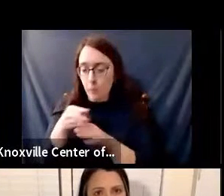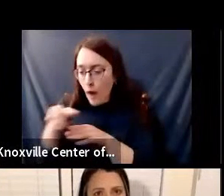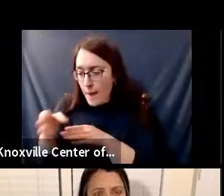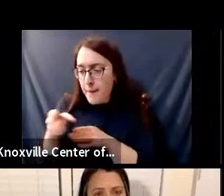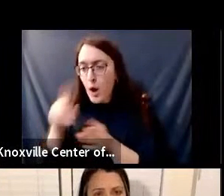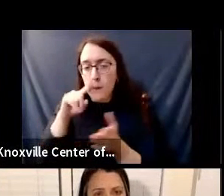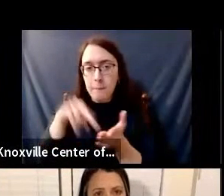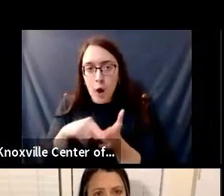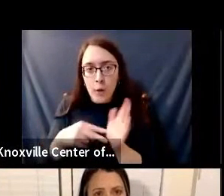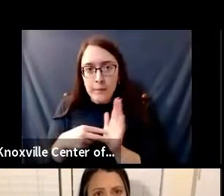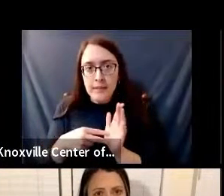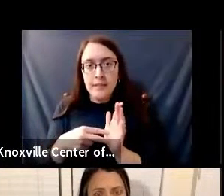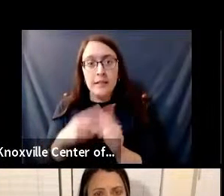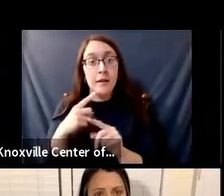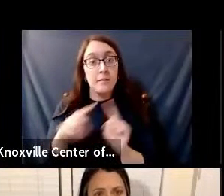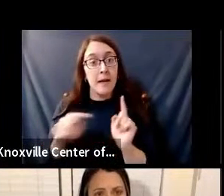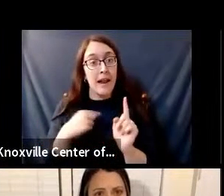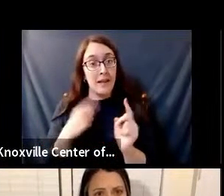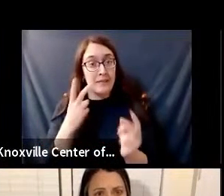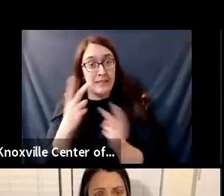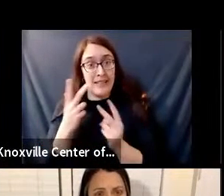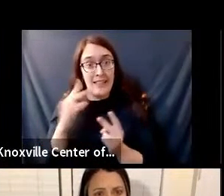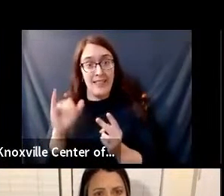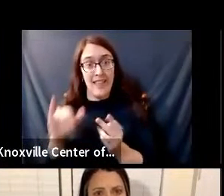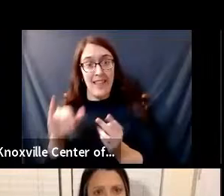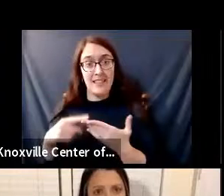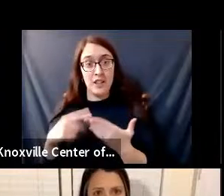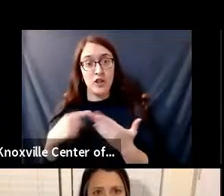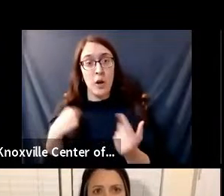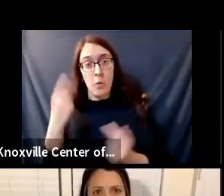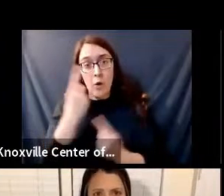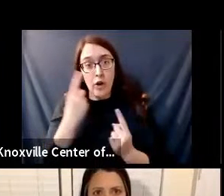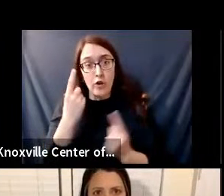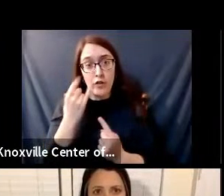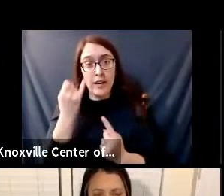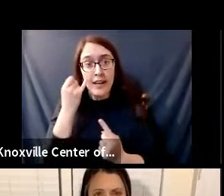But hearing all this discussion, I'm just wondering if we need to clarify some of this